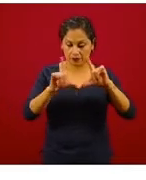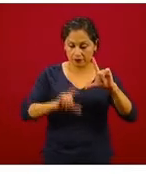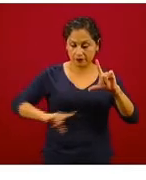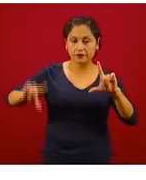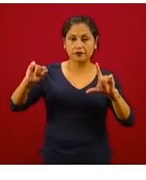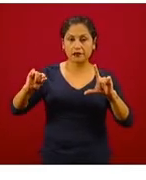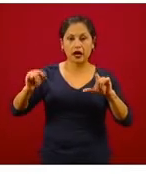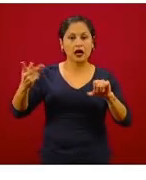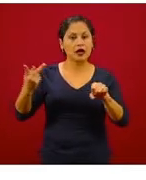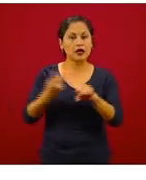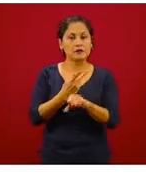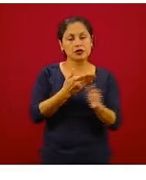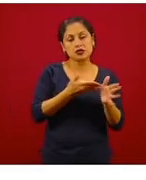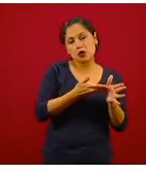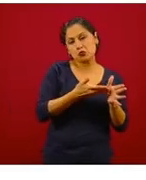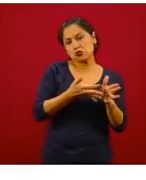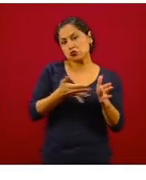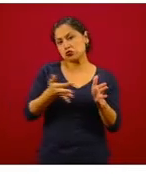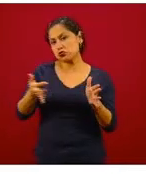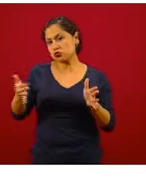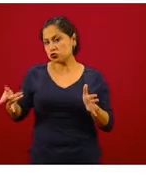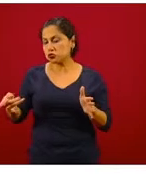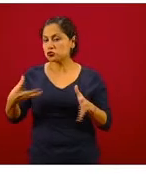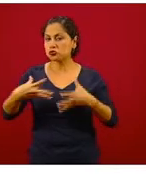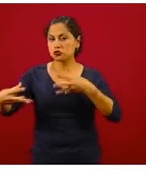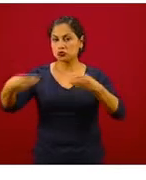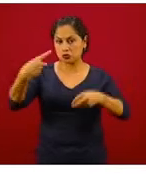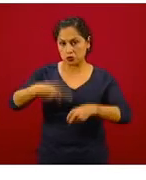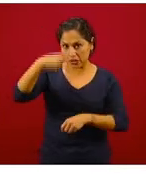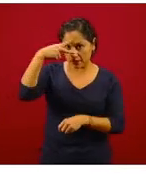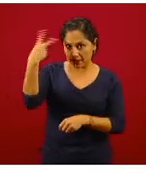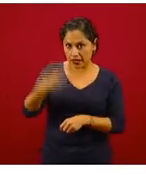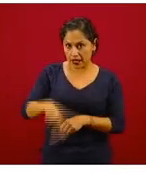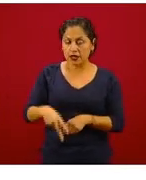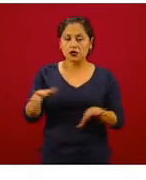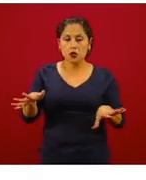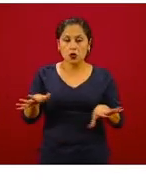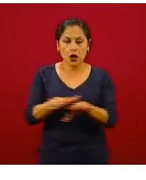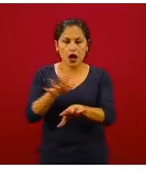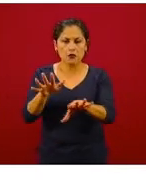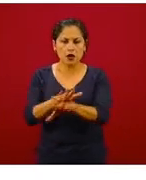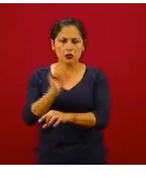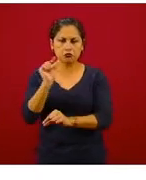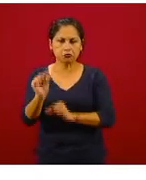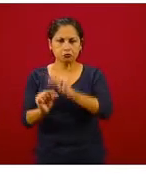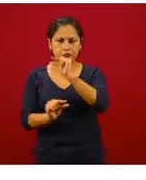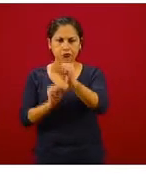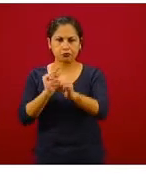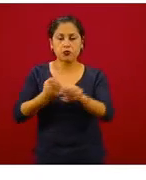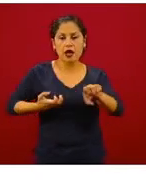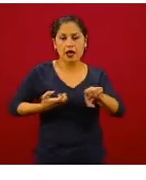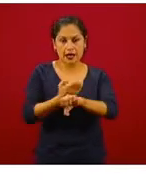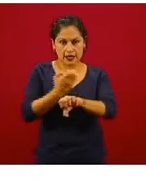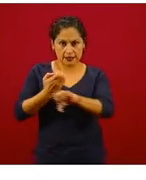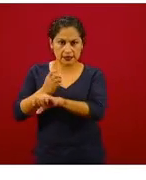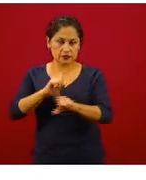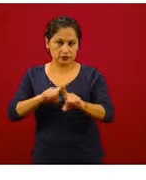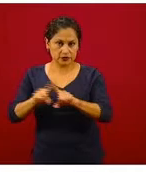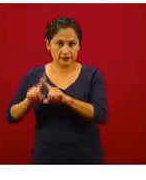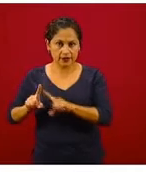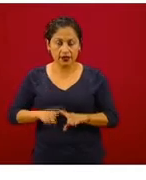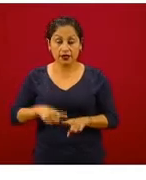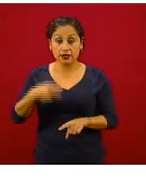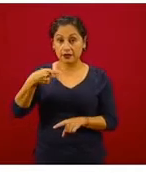Here's the map. This is the history of our pandemic in Mexico. There isn't too much change here in terms